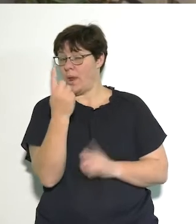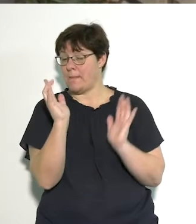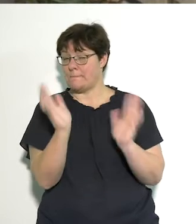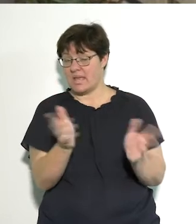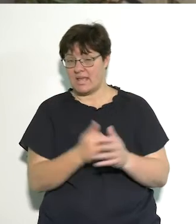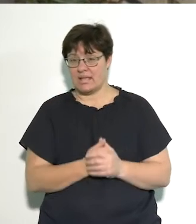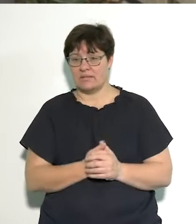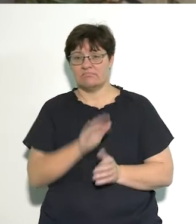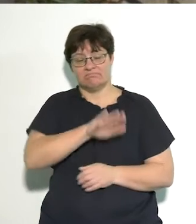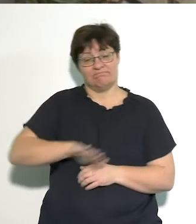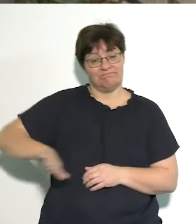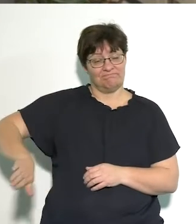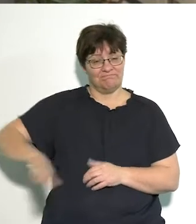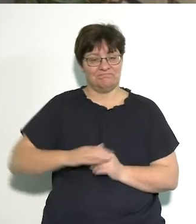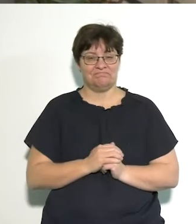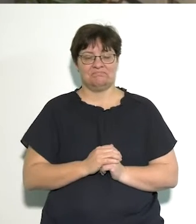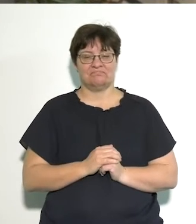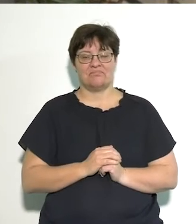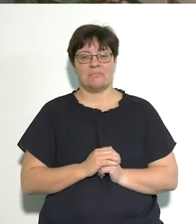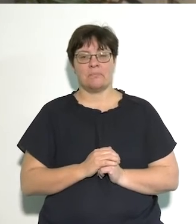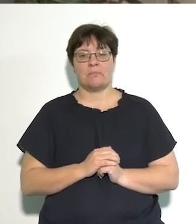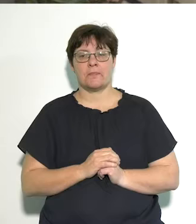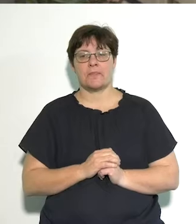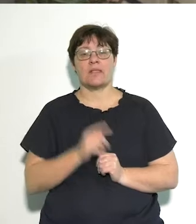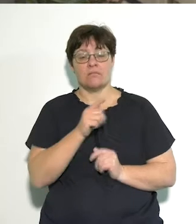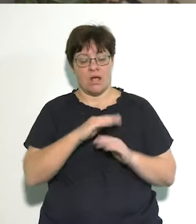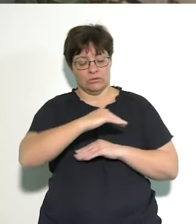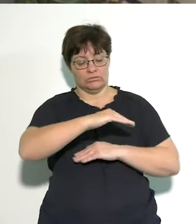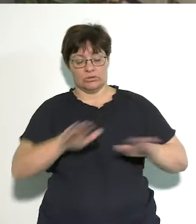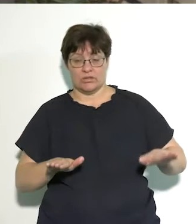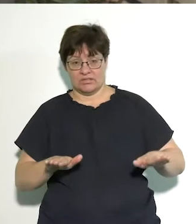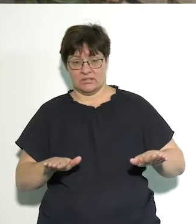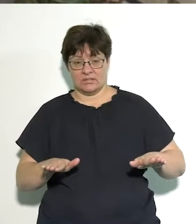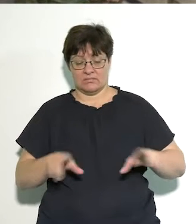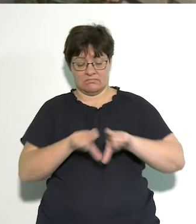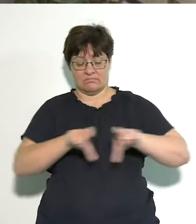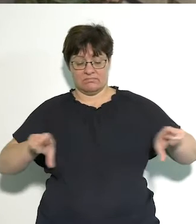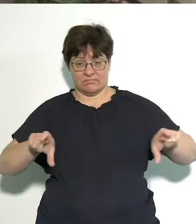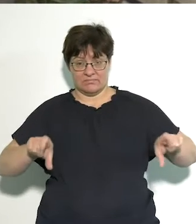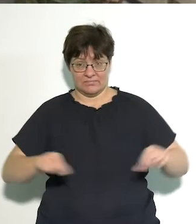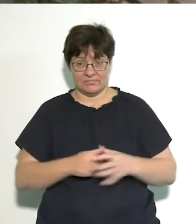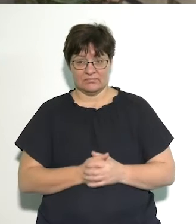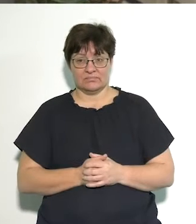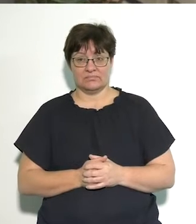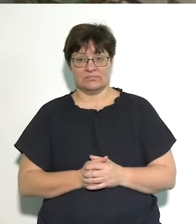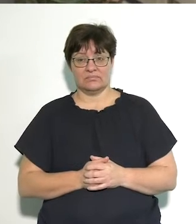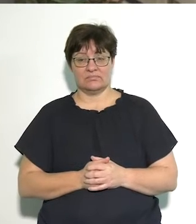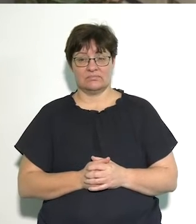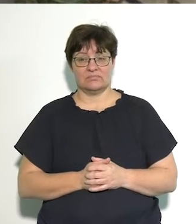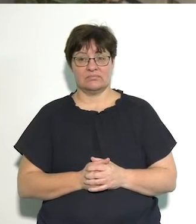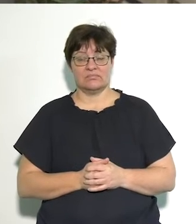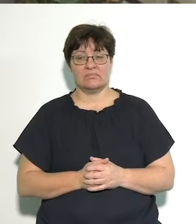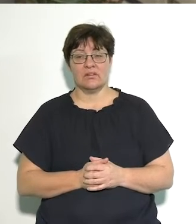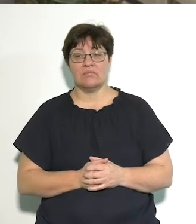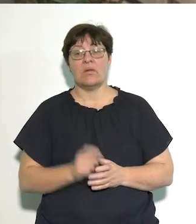one piece. So I'm going to put that one on this side over here, and we're going to turn it this way so that it lies lengthways along the